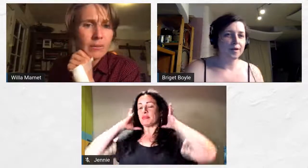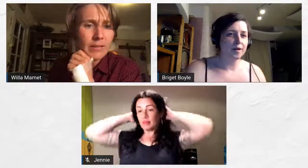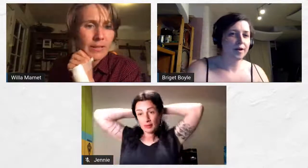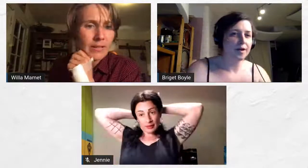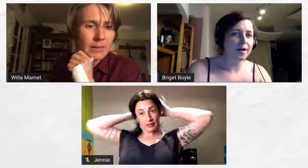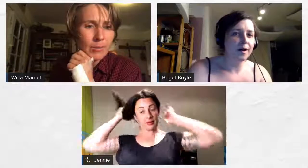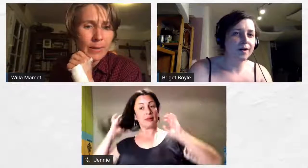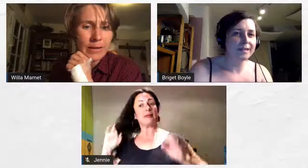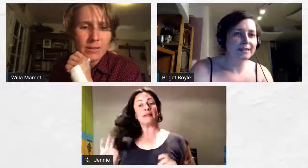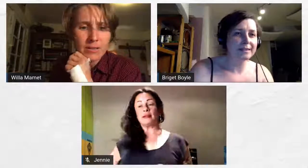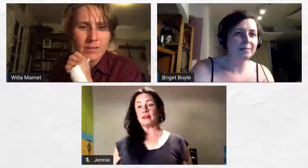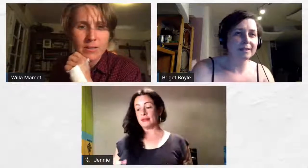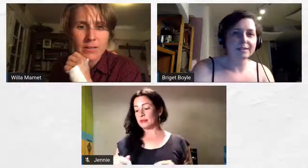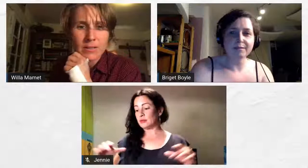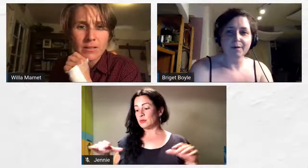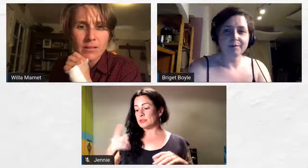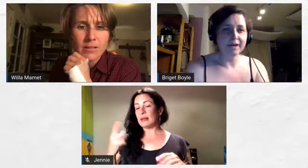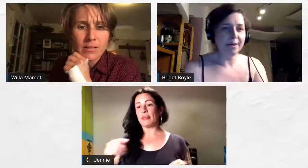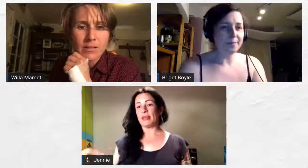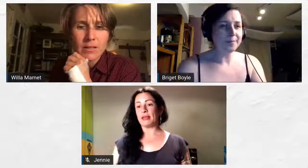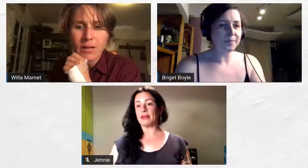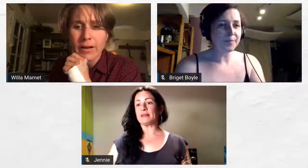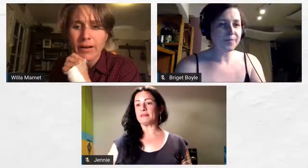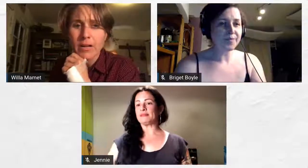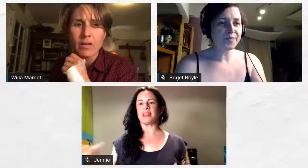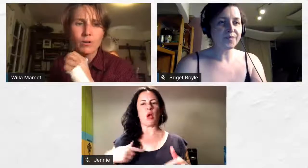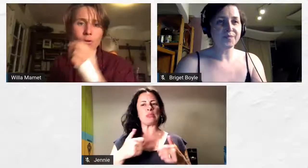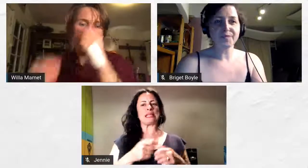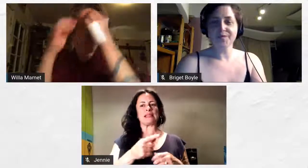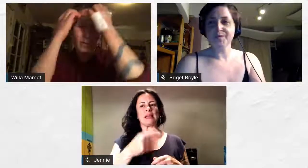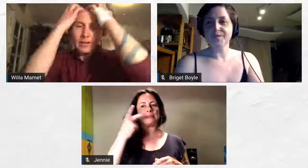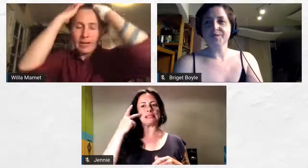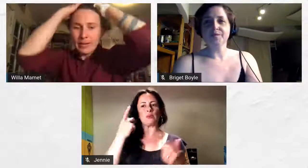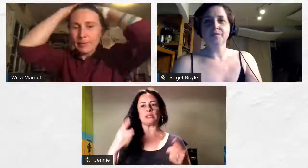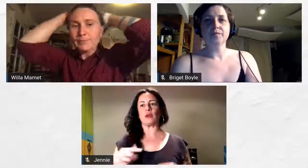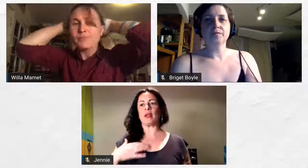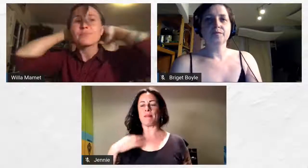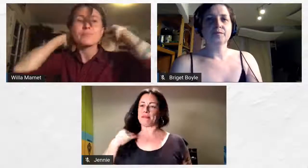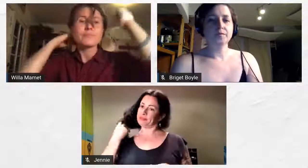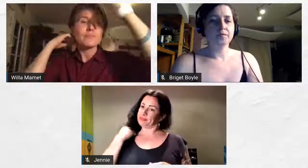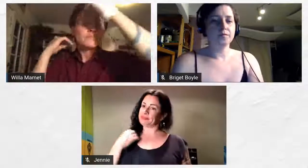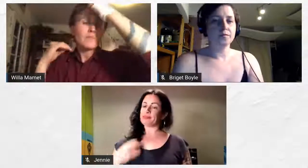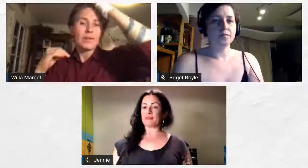do something, get prepared. I'll text them and see what we've got. Cool.